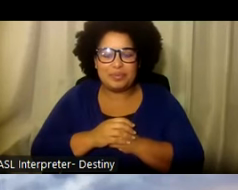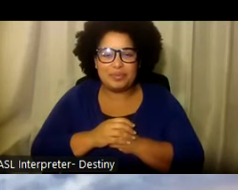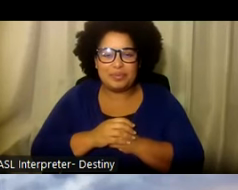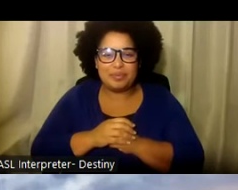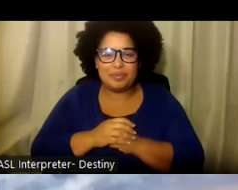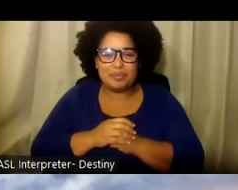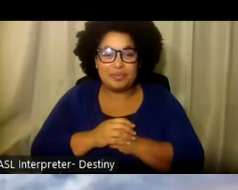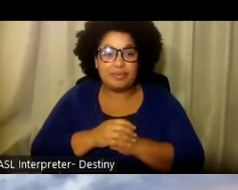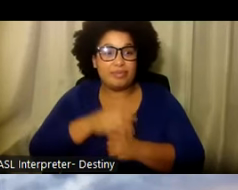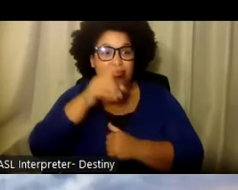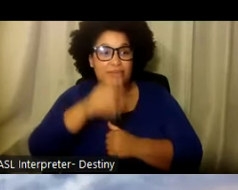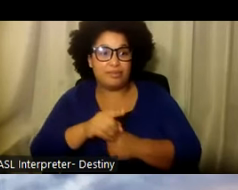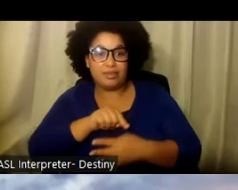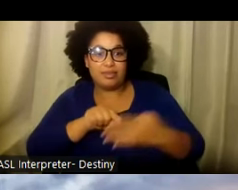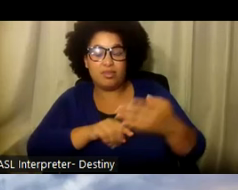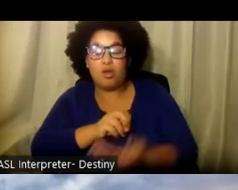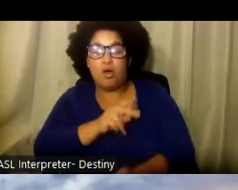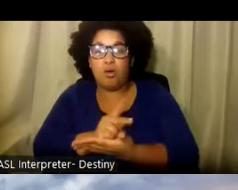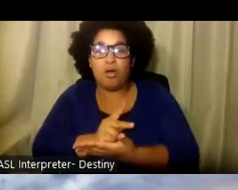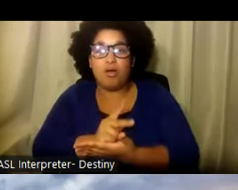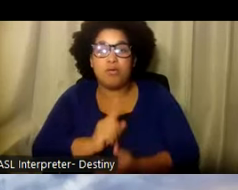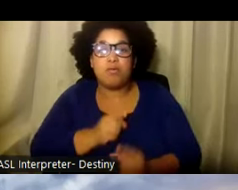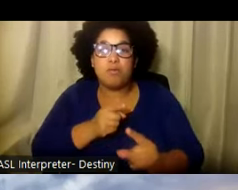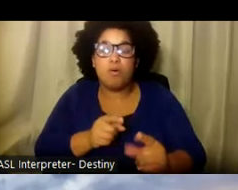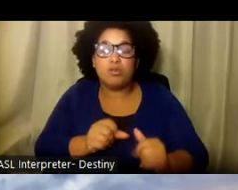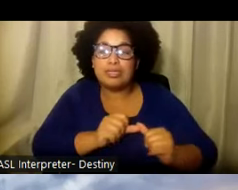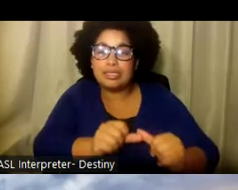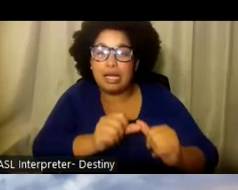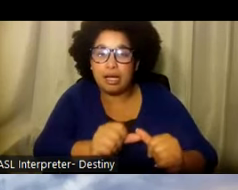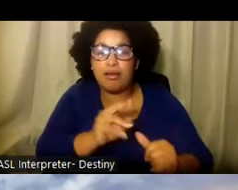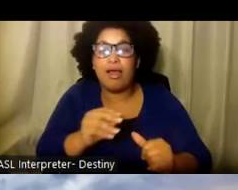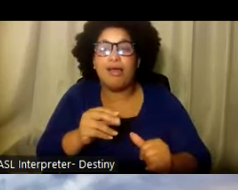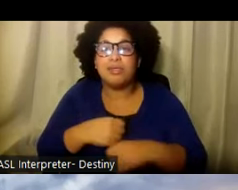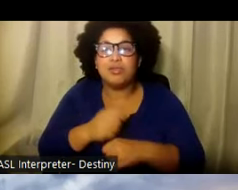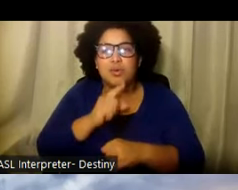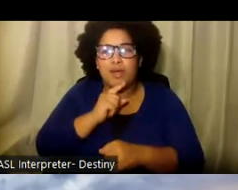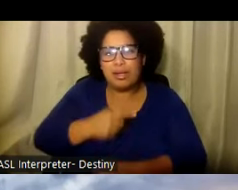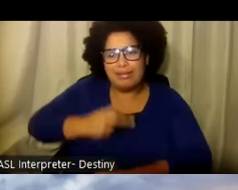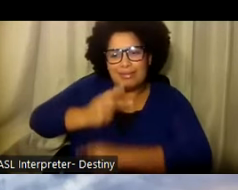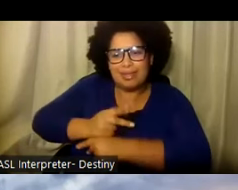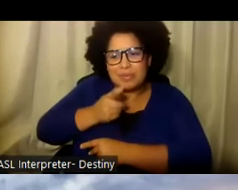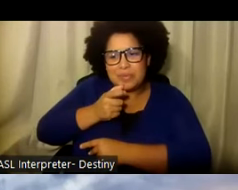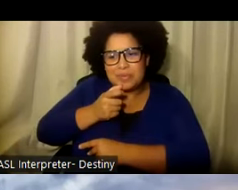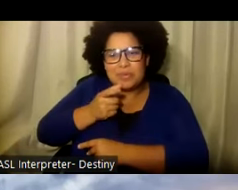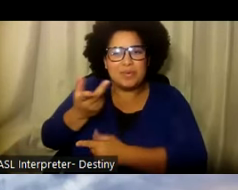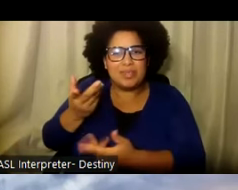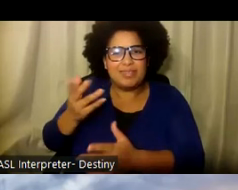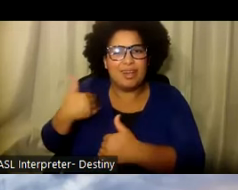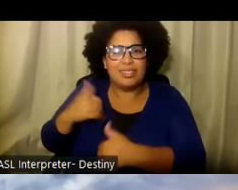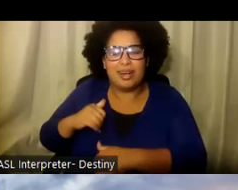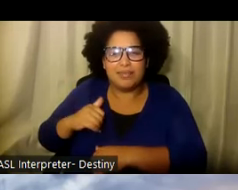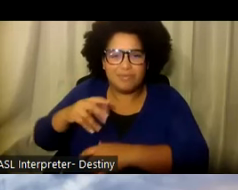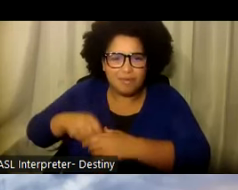These initiatives were authorized to help retain, restore, and support the frontline workforce. Next slide,